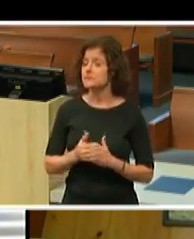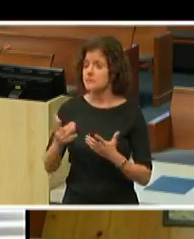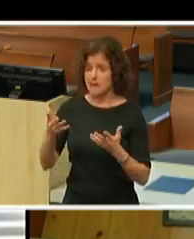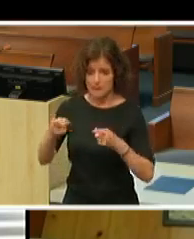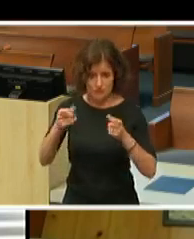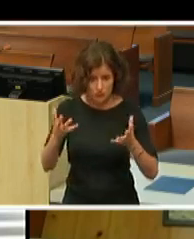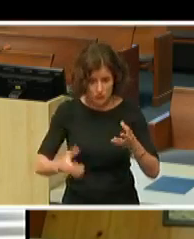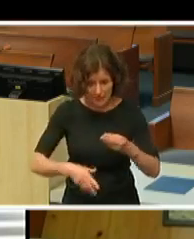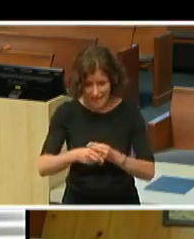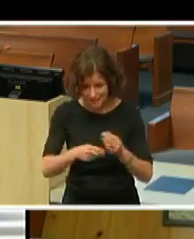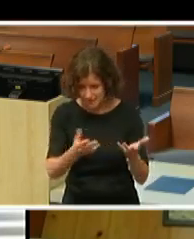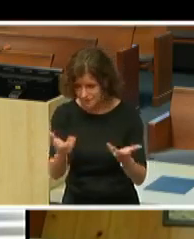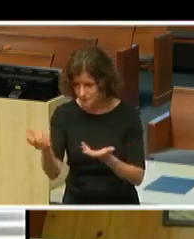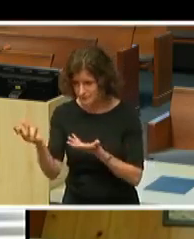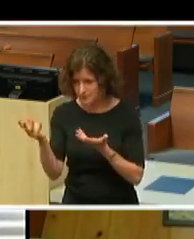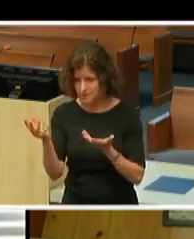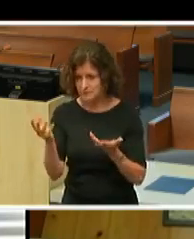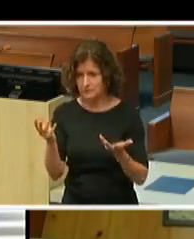add?